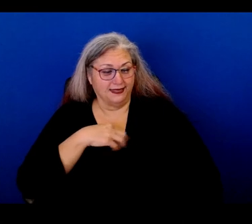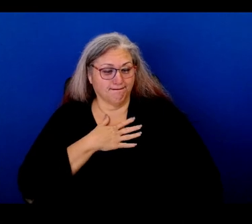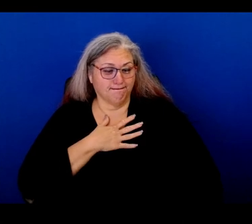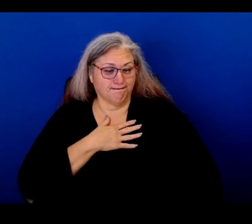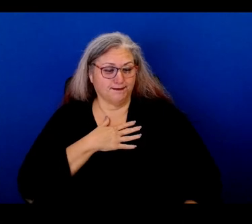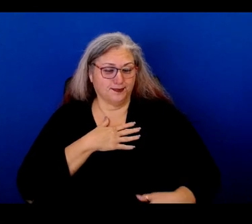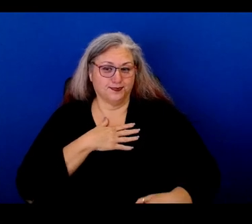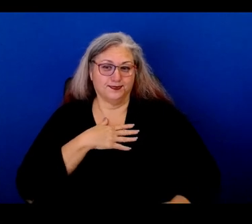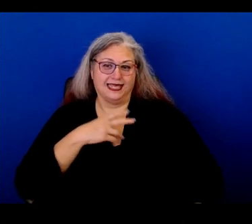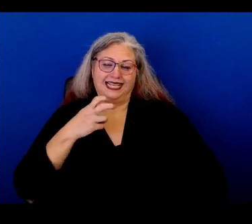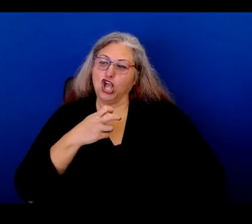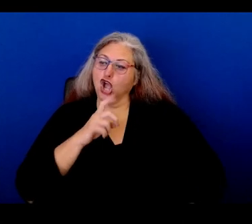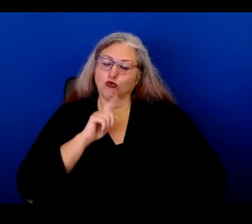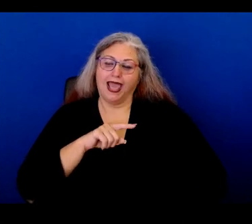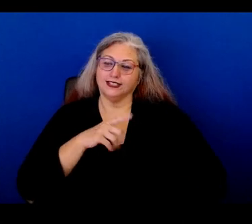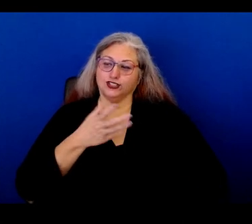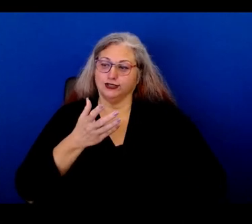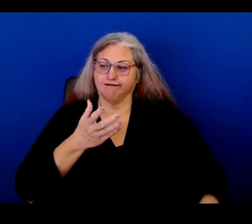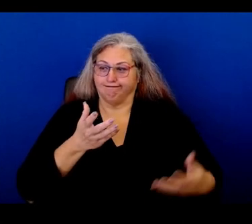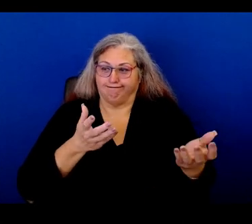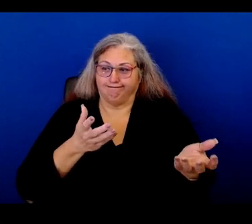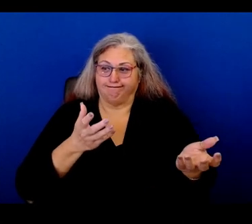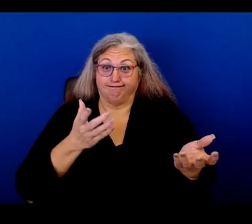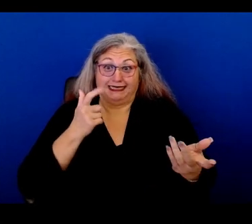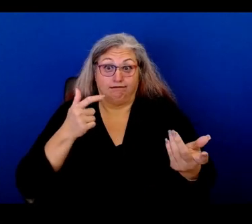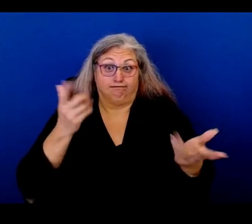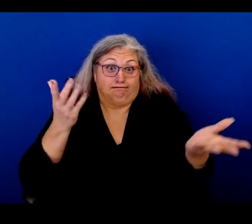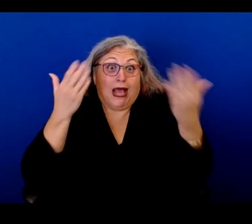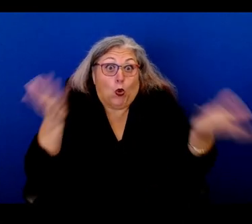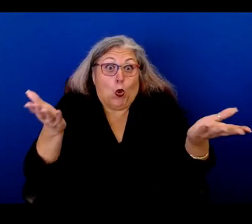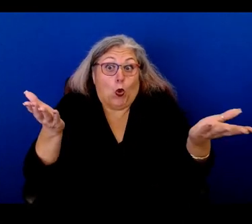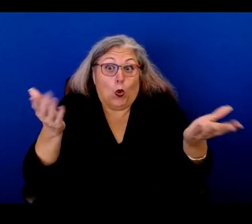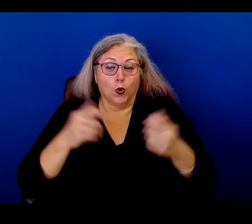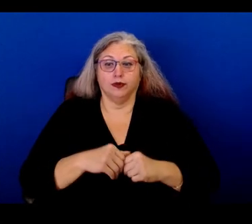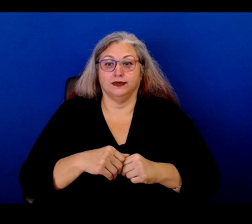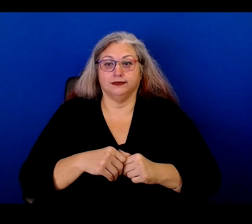it's hard to answer because I don't know.